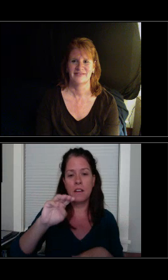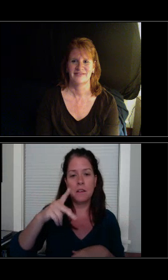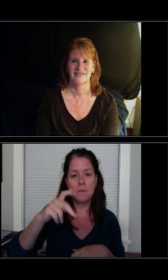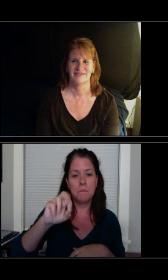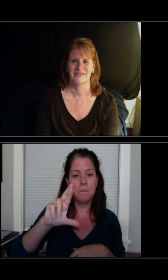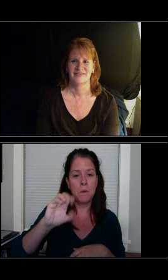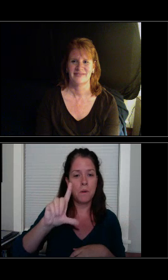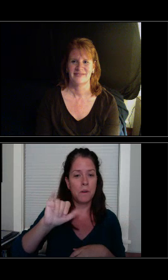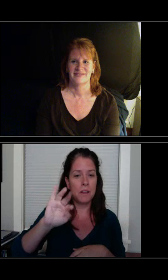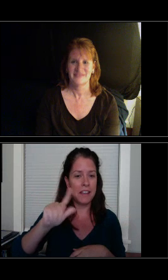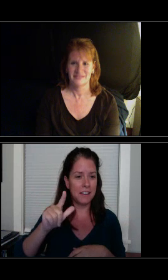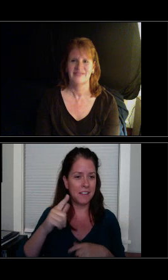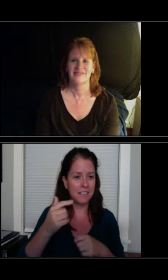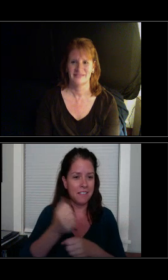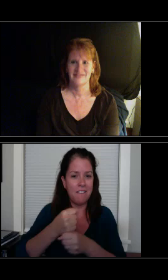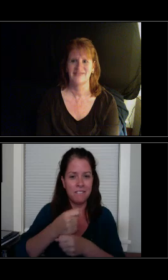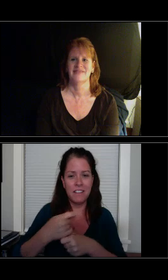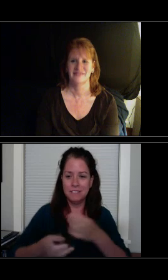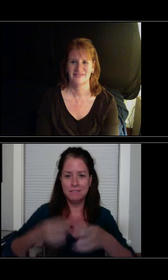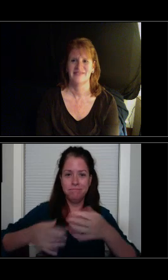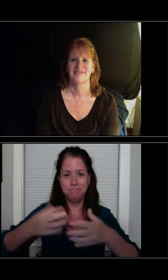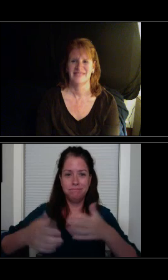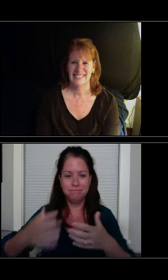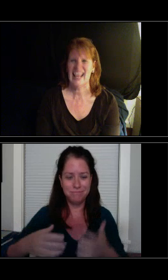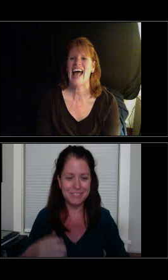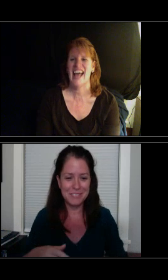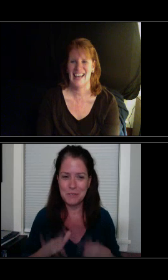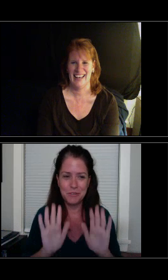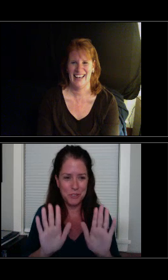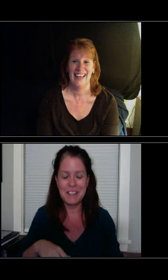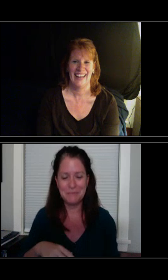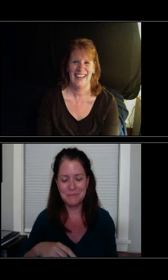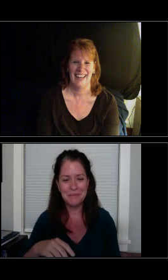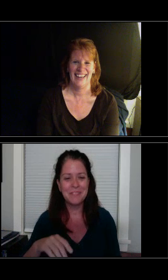to process. Using the metaphor,